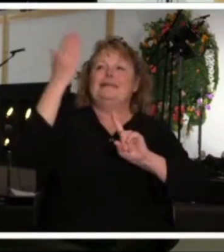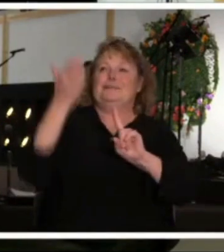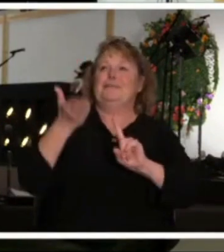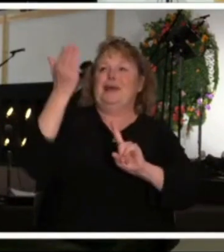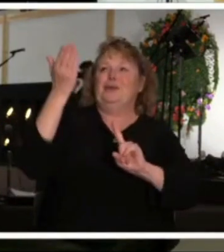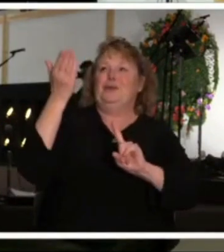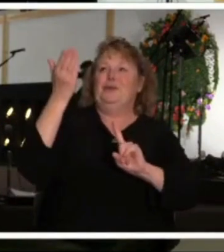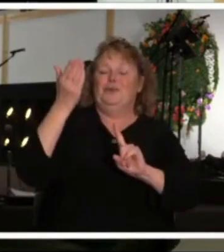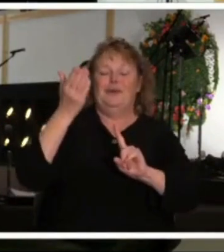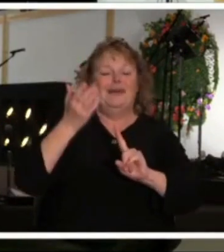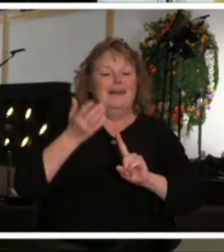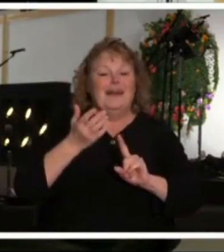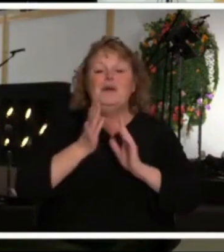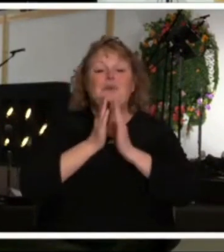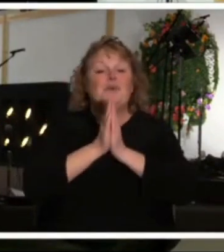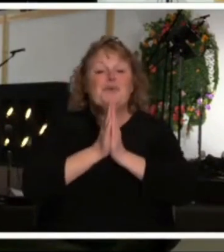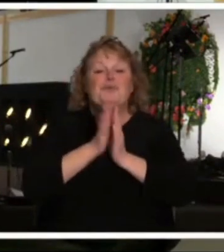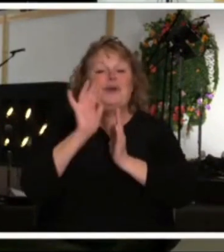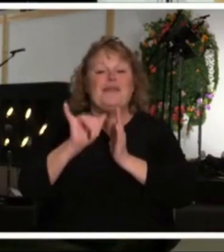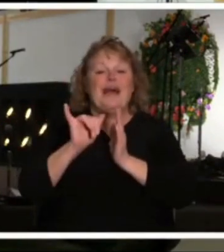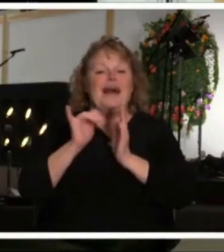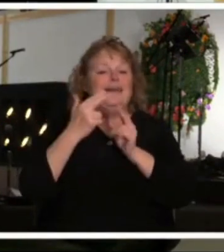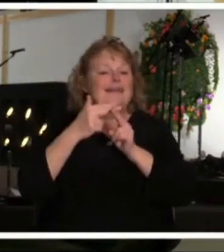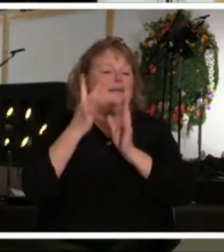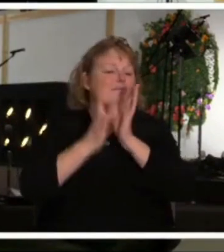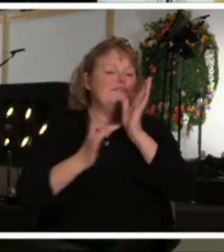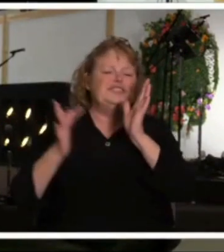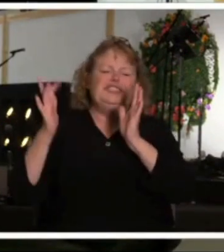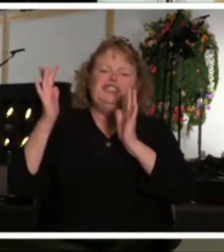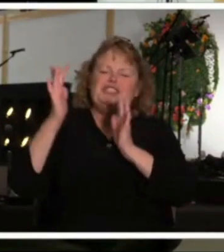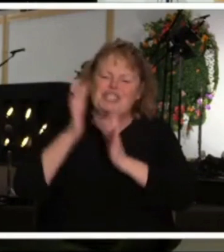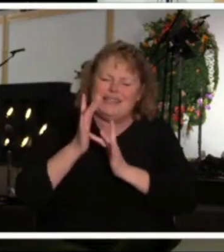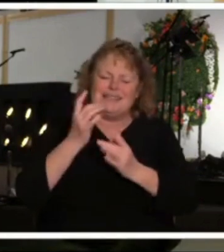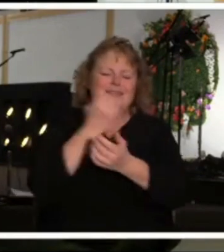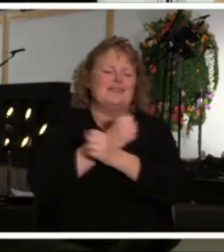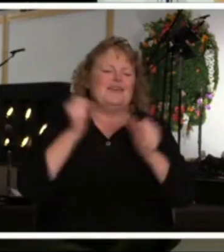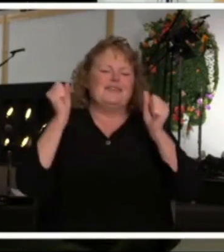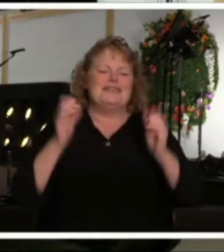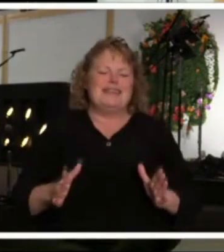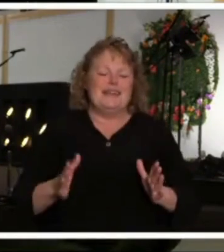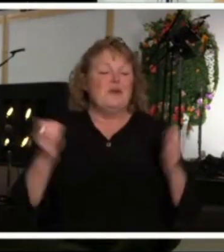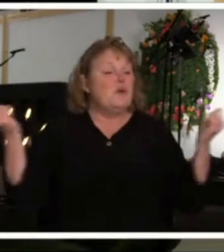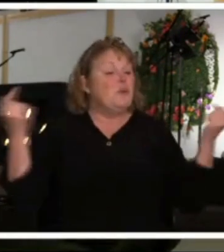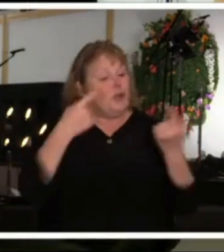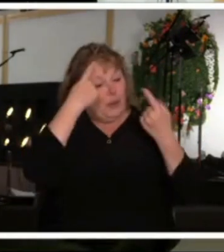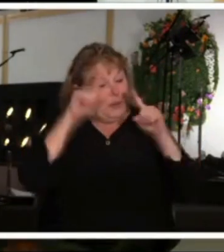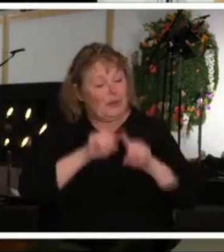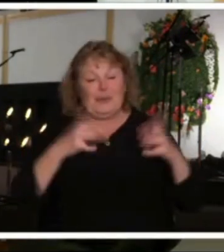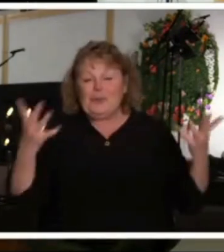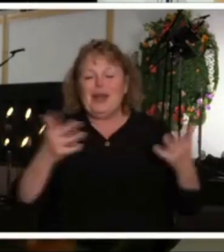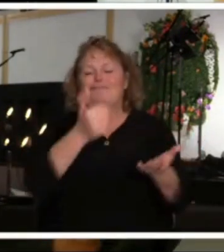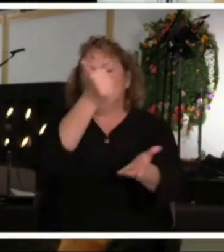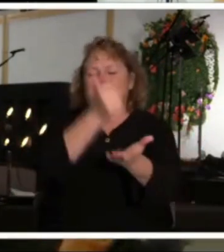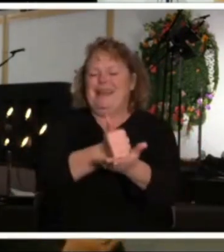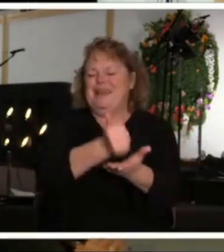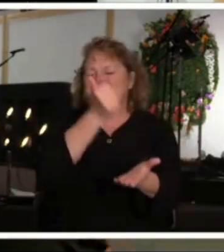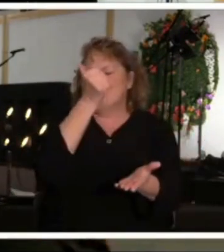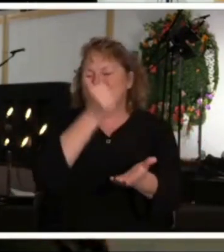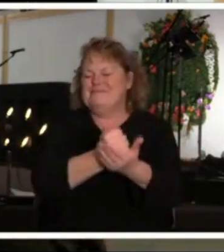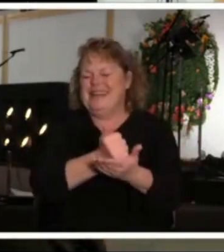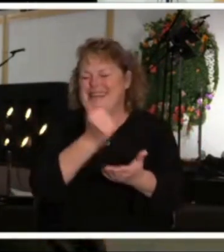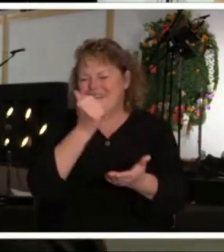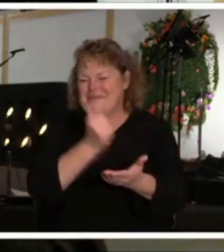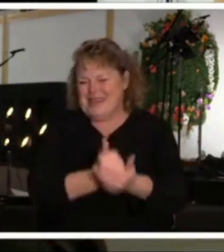your anointing. And we seal this in the name of our Savior Jesus. And everyone says, amen